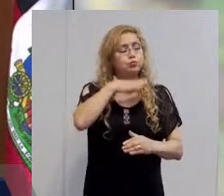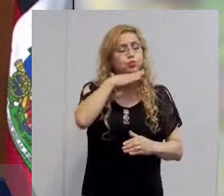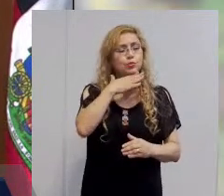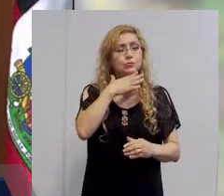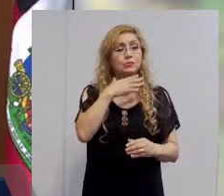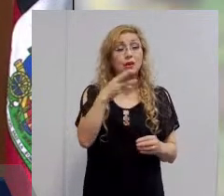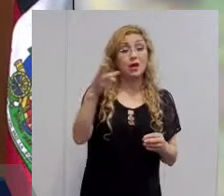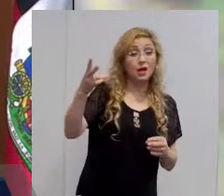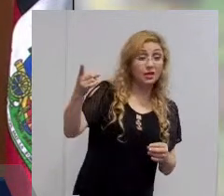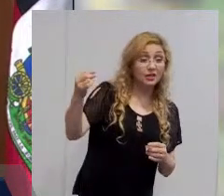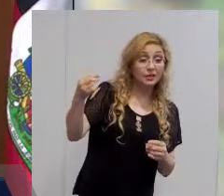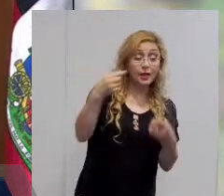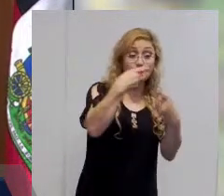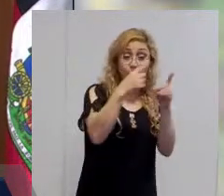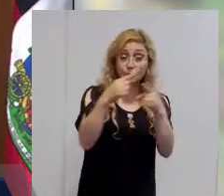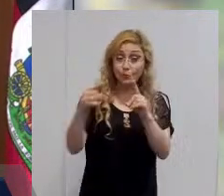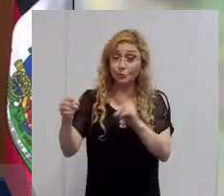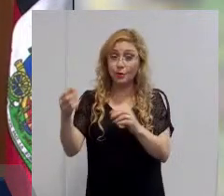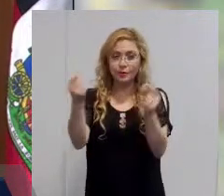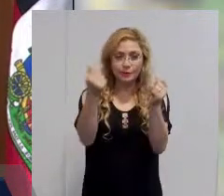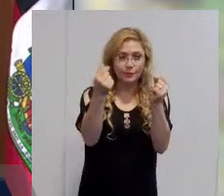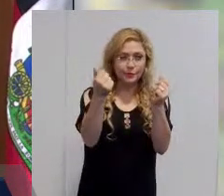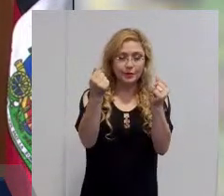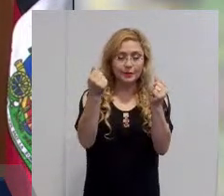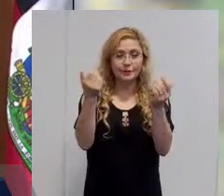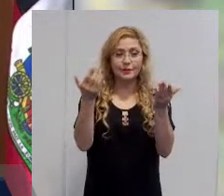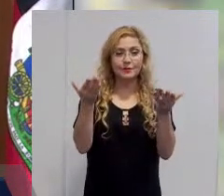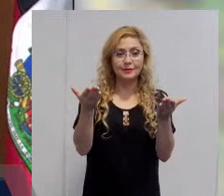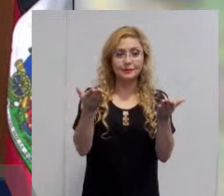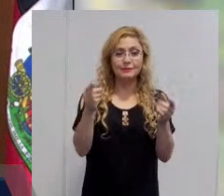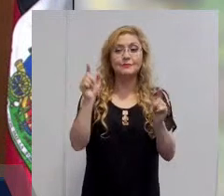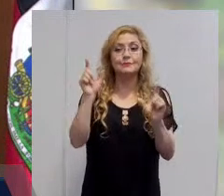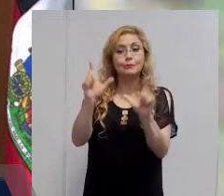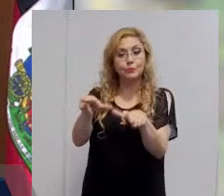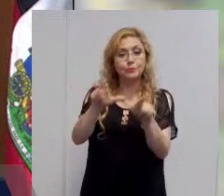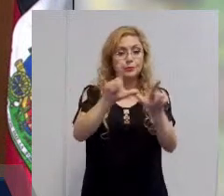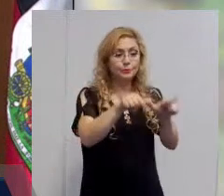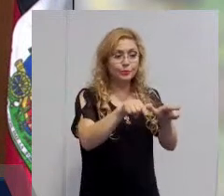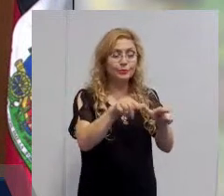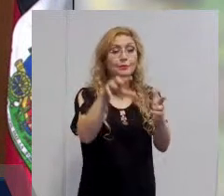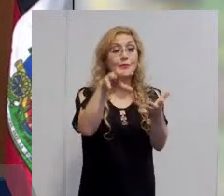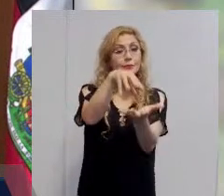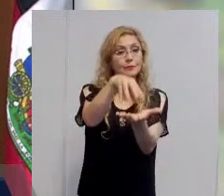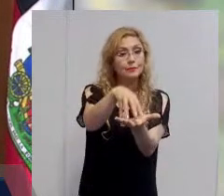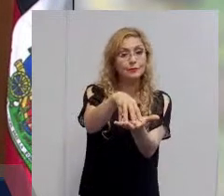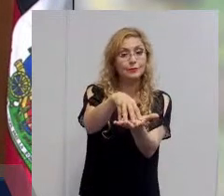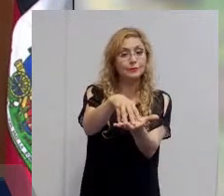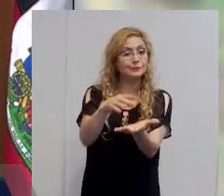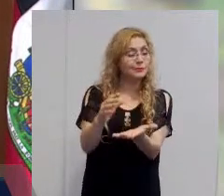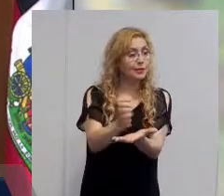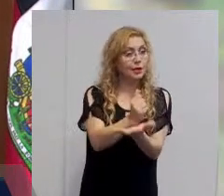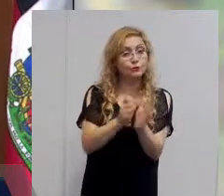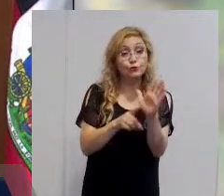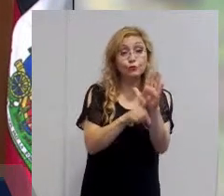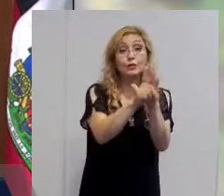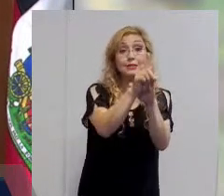securing access to safe food with enough variety,